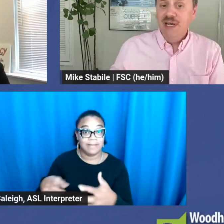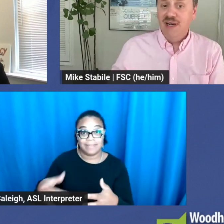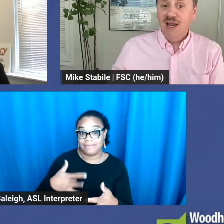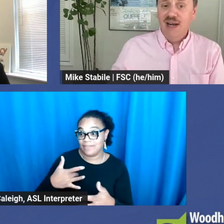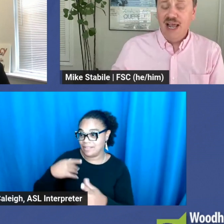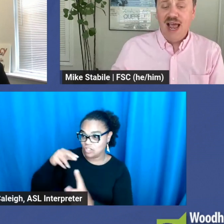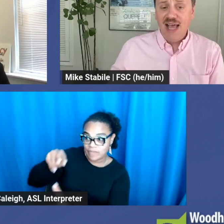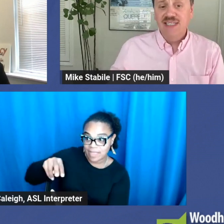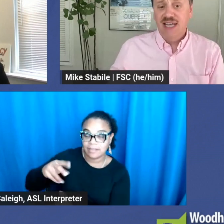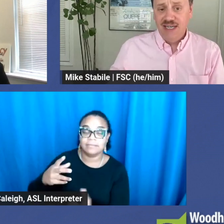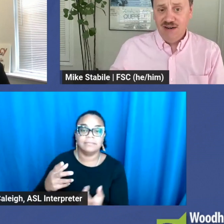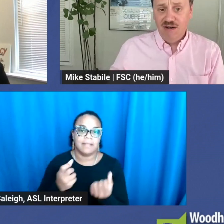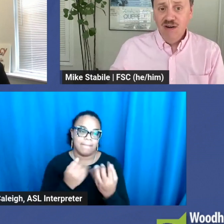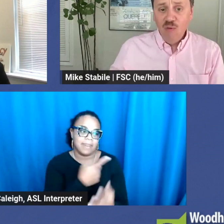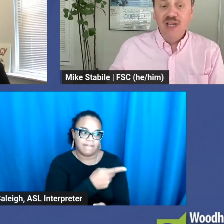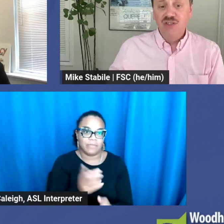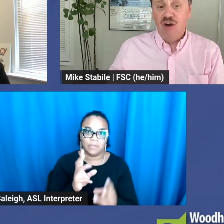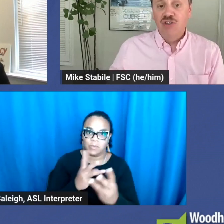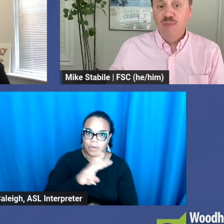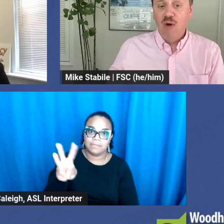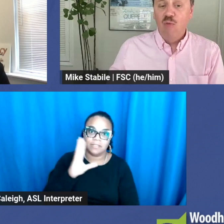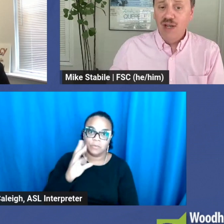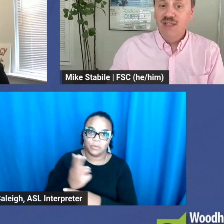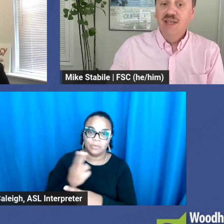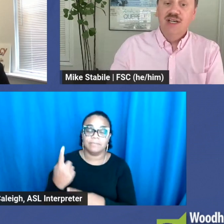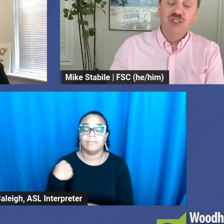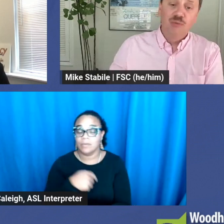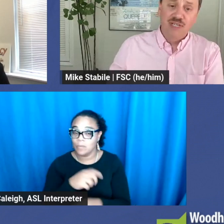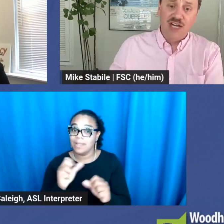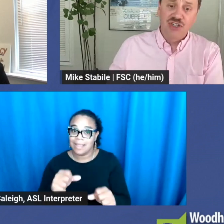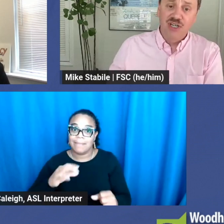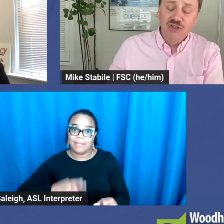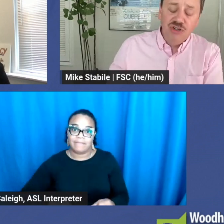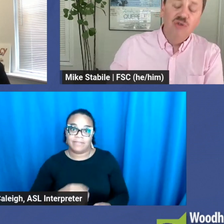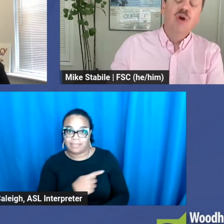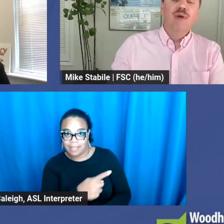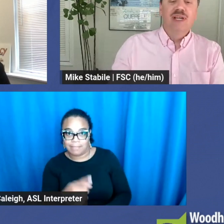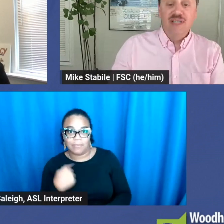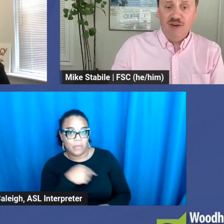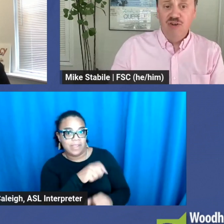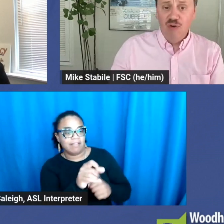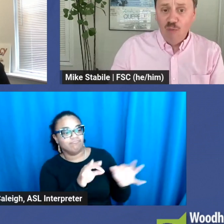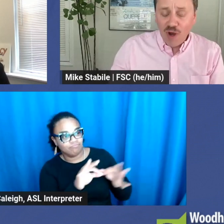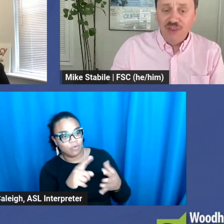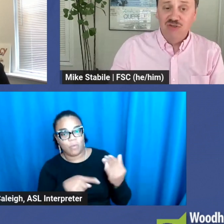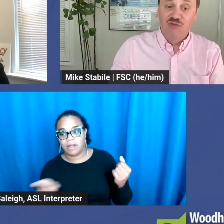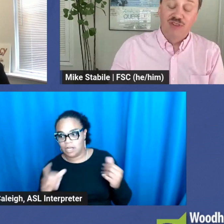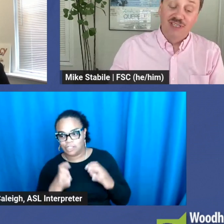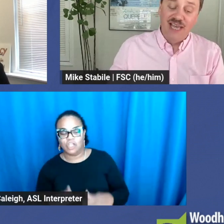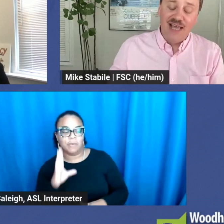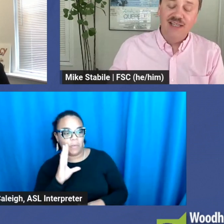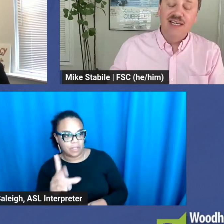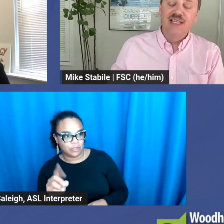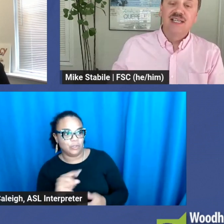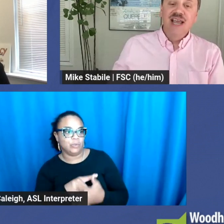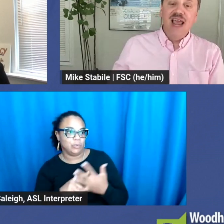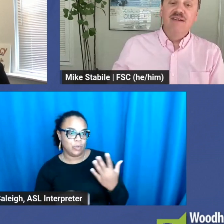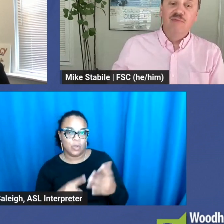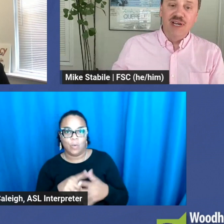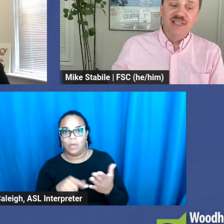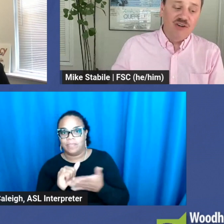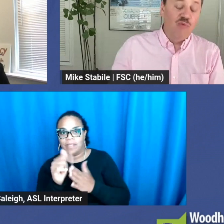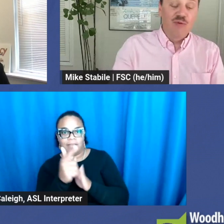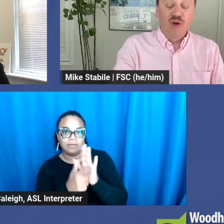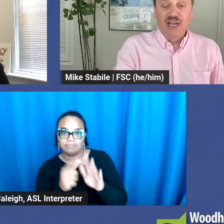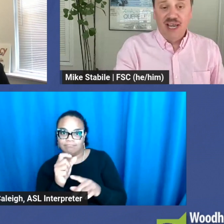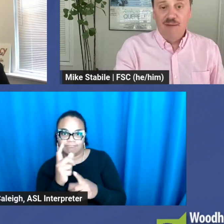We can be an asset here. We can talk to you about what the consumers are actually going to do. We can tell you what the sort of the legality is, and